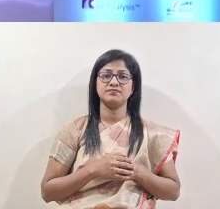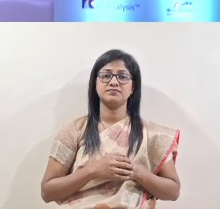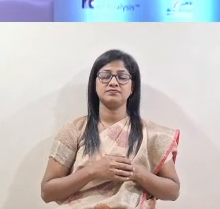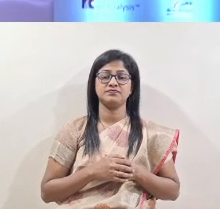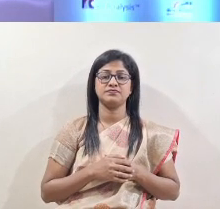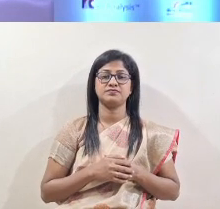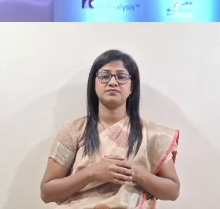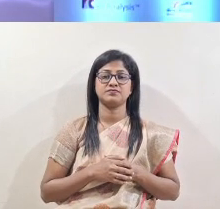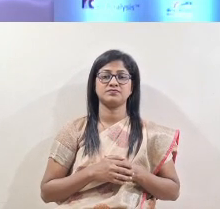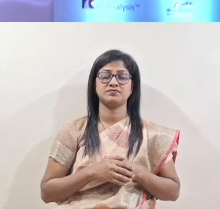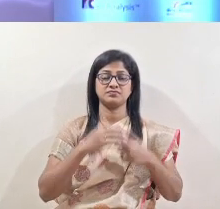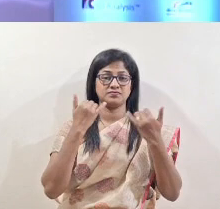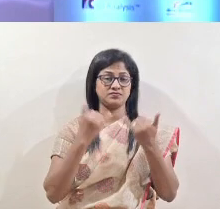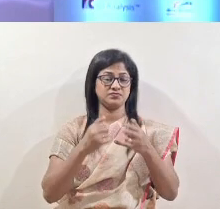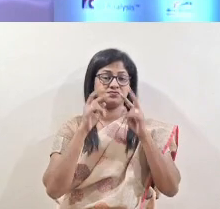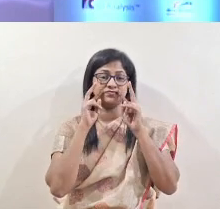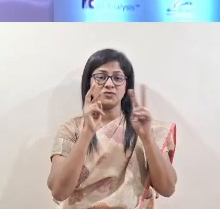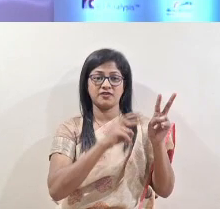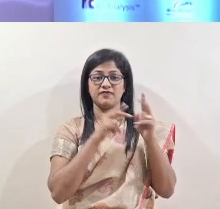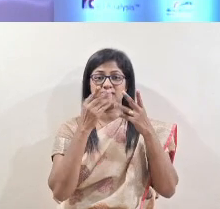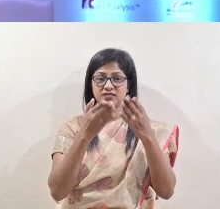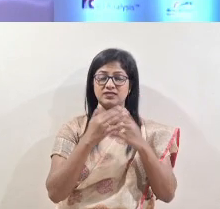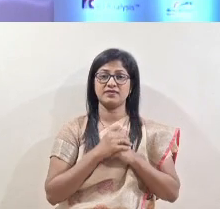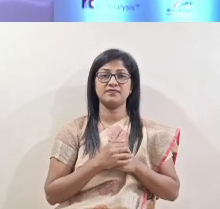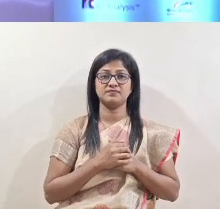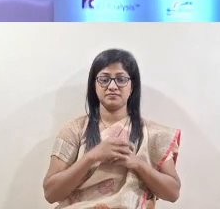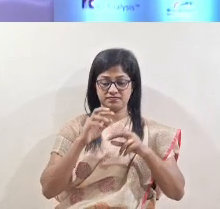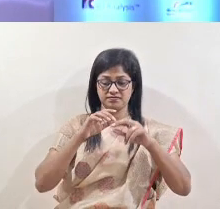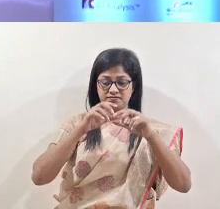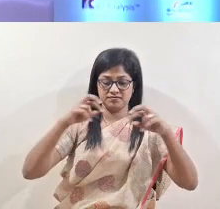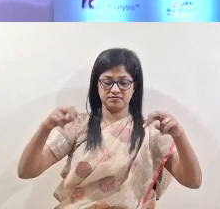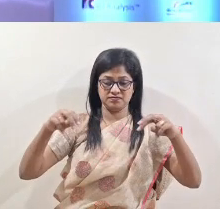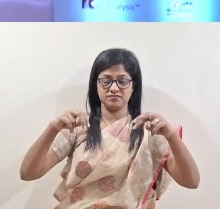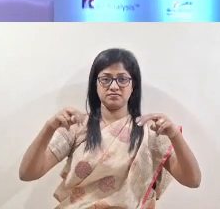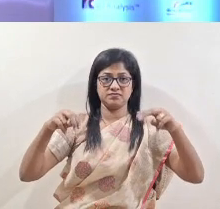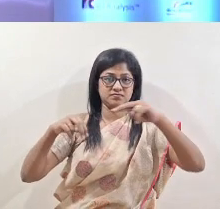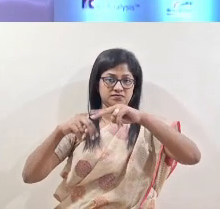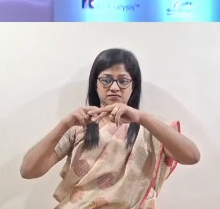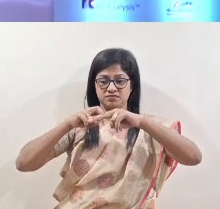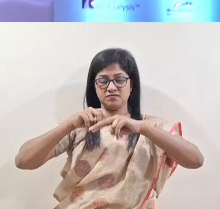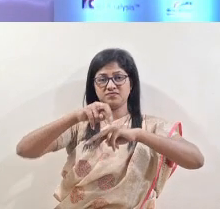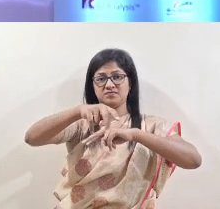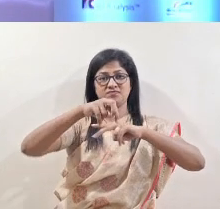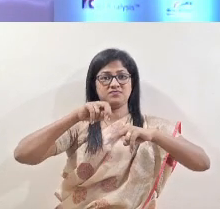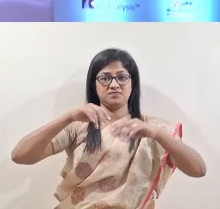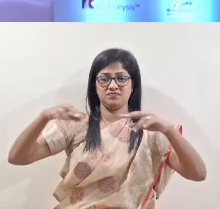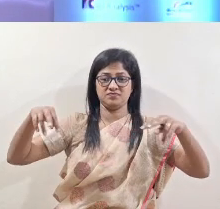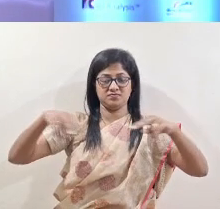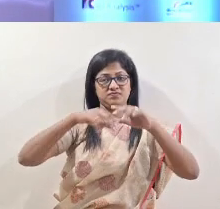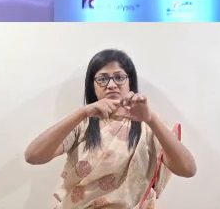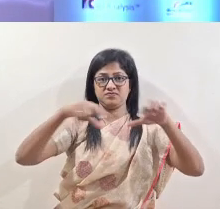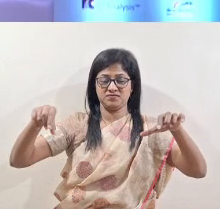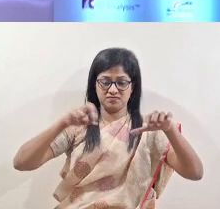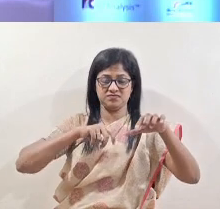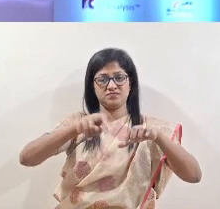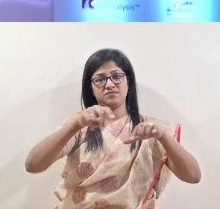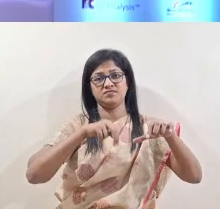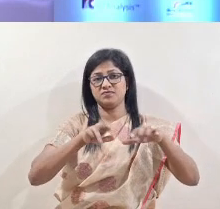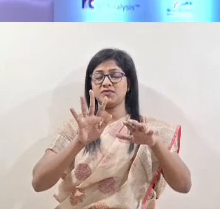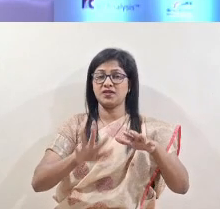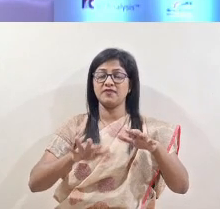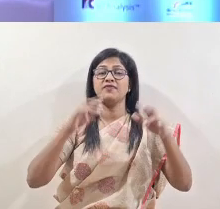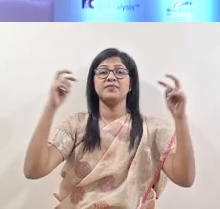Now, as we have seen, the crosswalks, the people are using crosswalks, but the pedestrian footover bridge